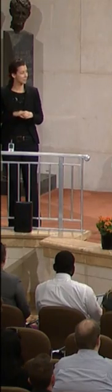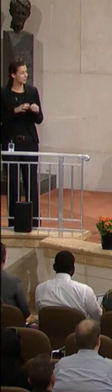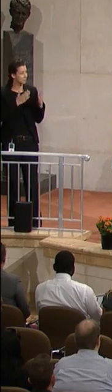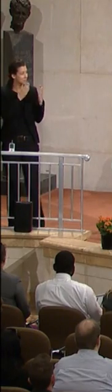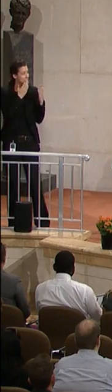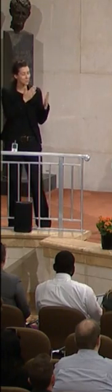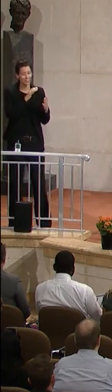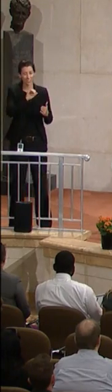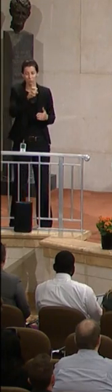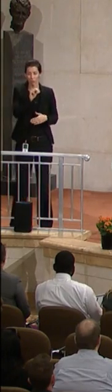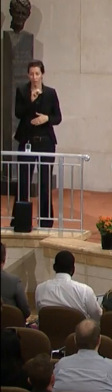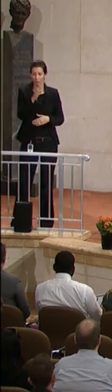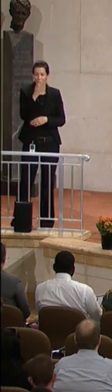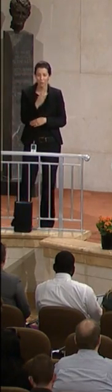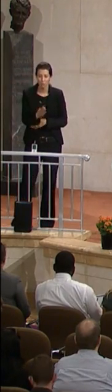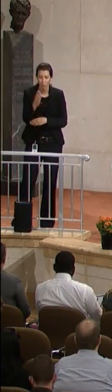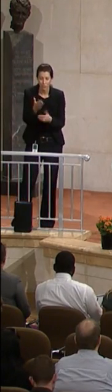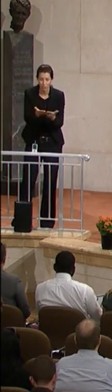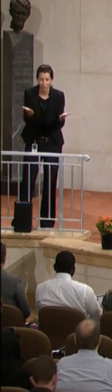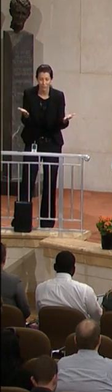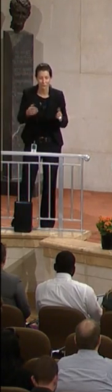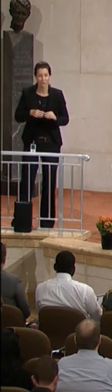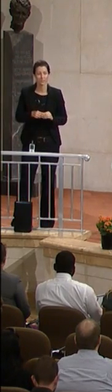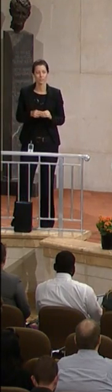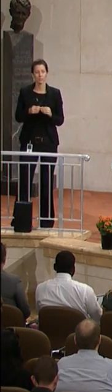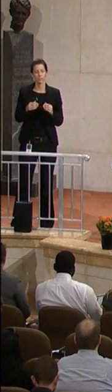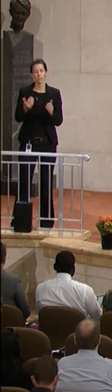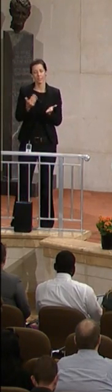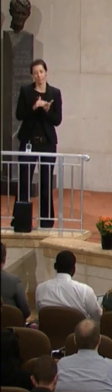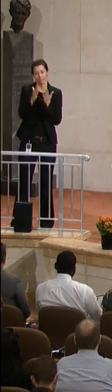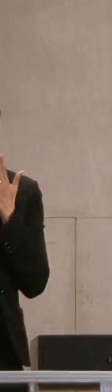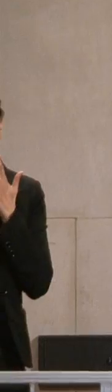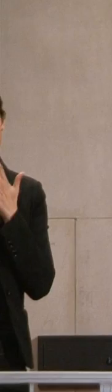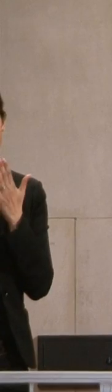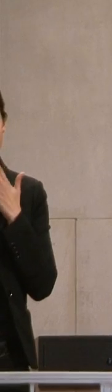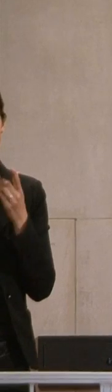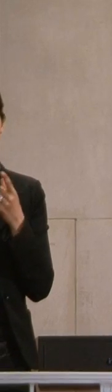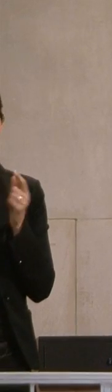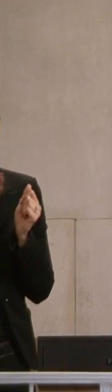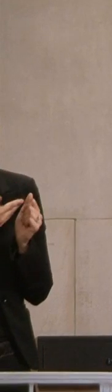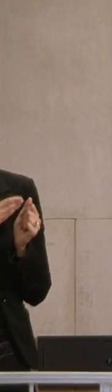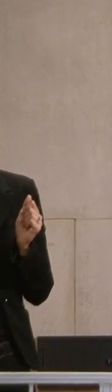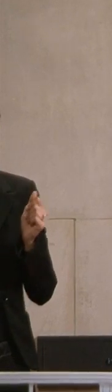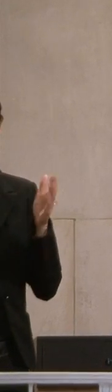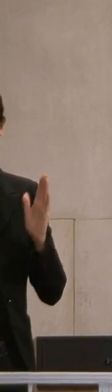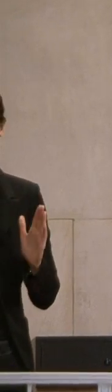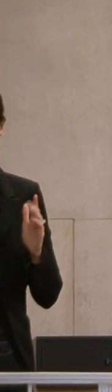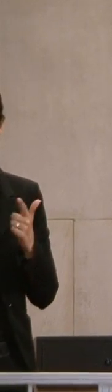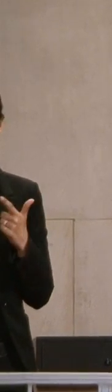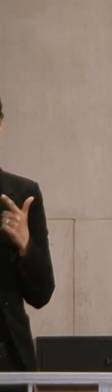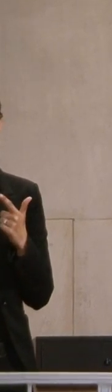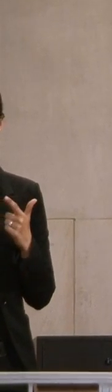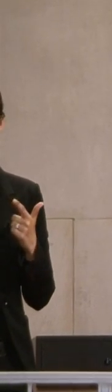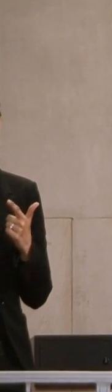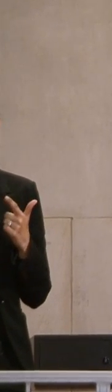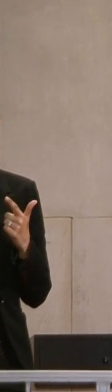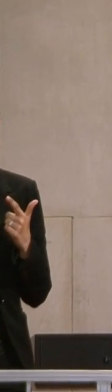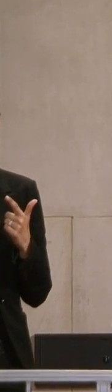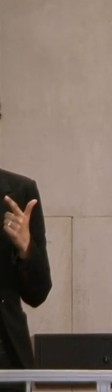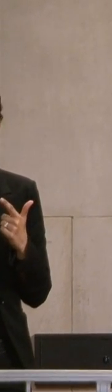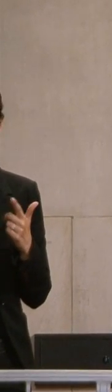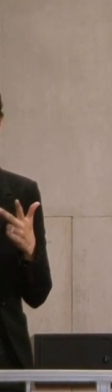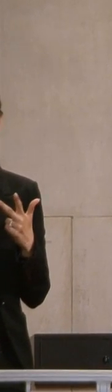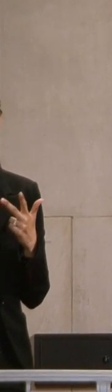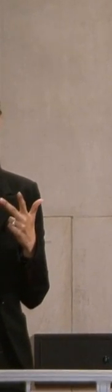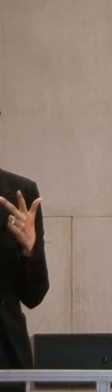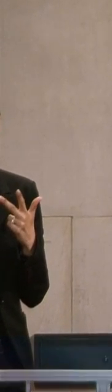Thank you, John, and good morning to all. Many thanks again to our distinguished speakers, Attorney General Lynch and Shannon